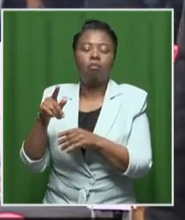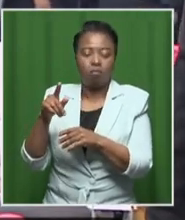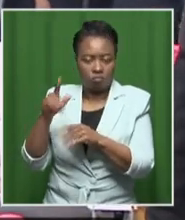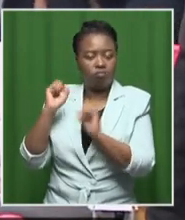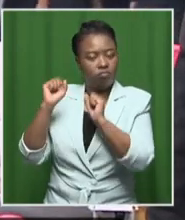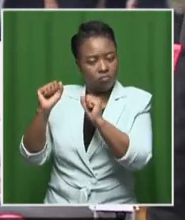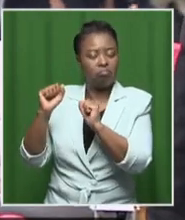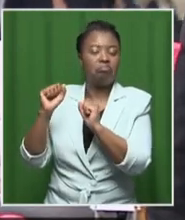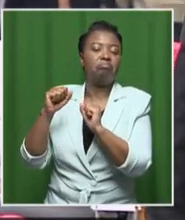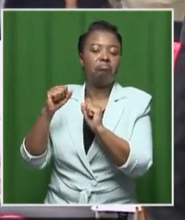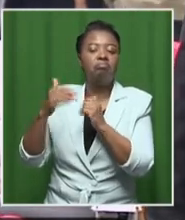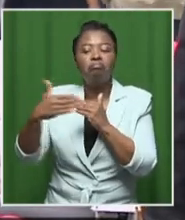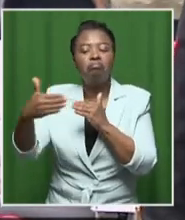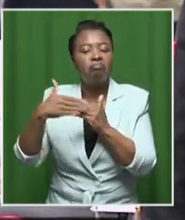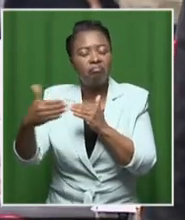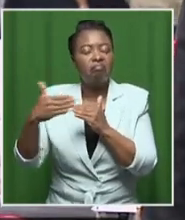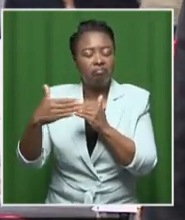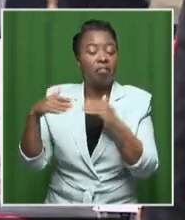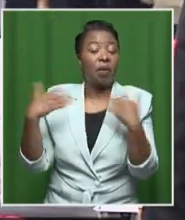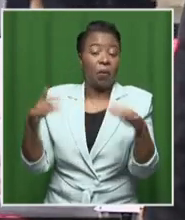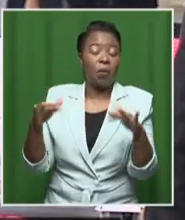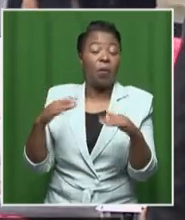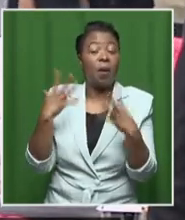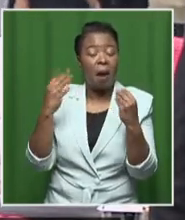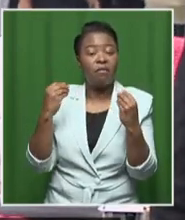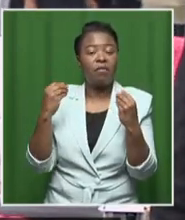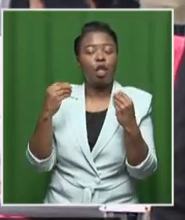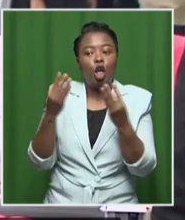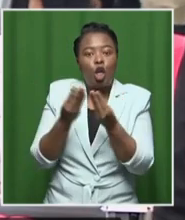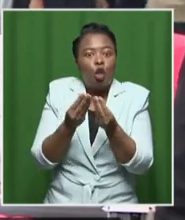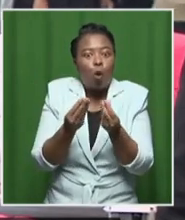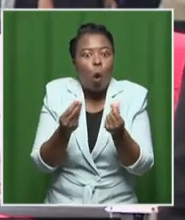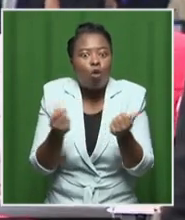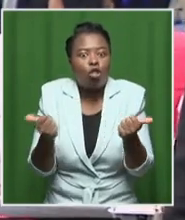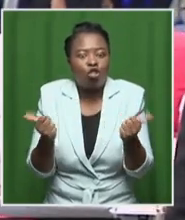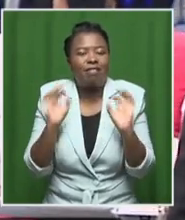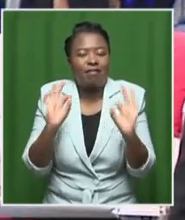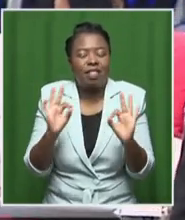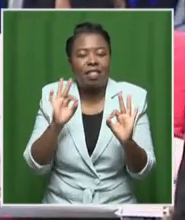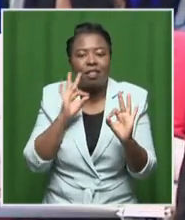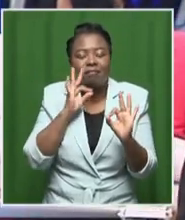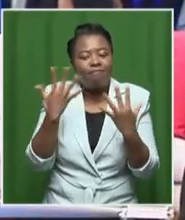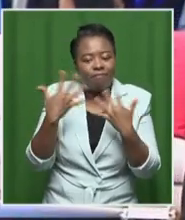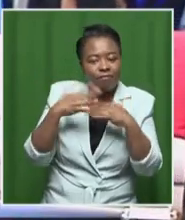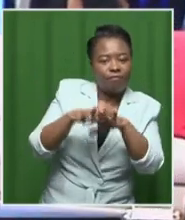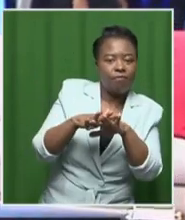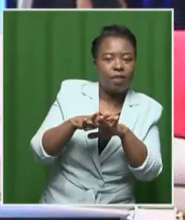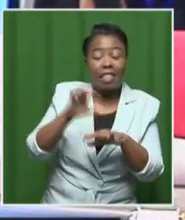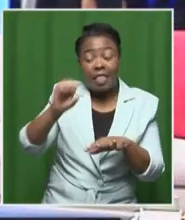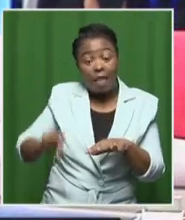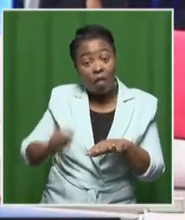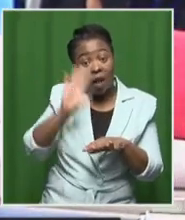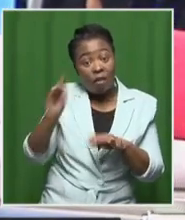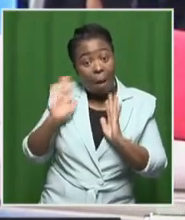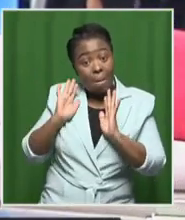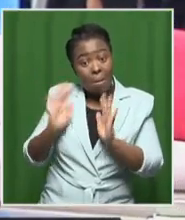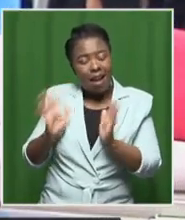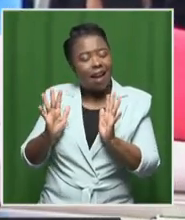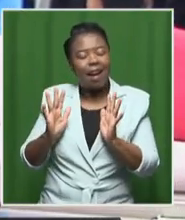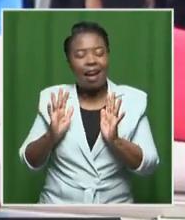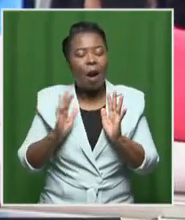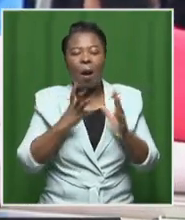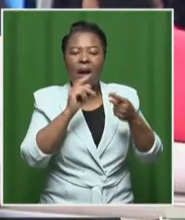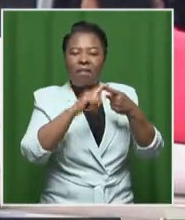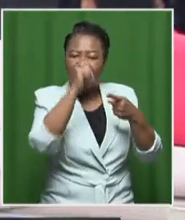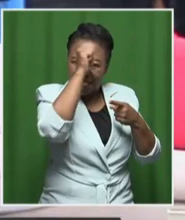underway any time from now. Here, we're looking for comprehensive solutions, not just for South Africa, but for the BRICS bloc. We have India,